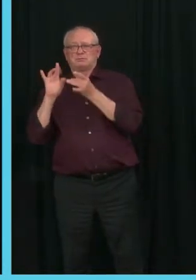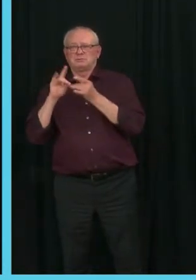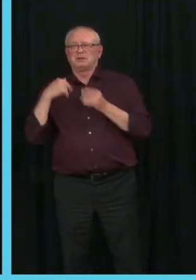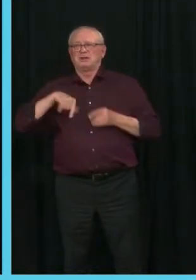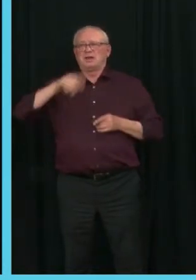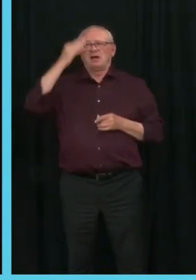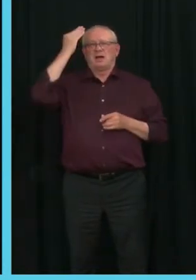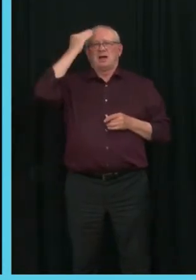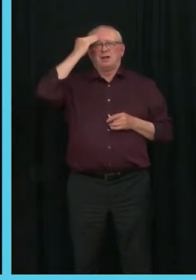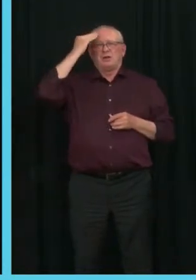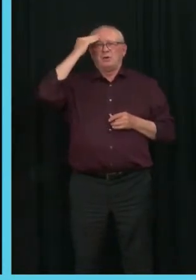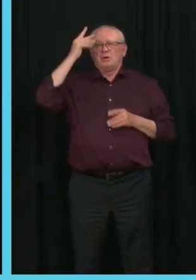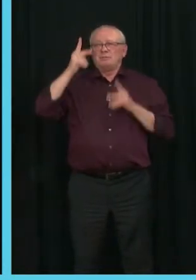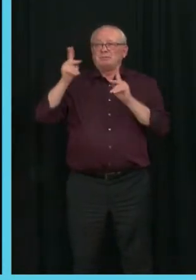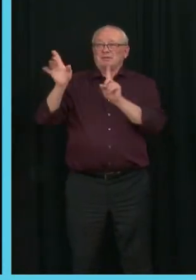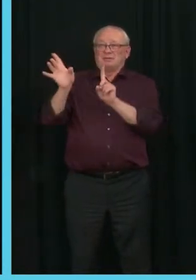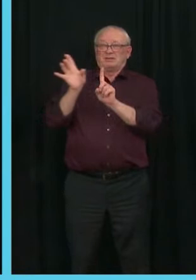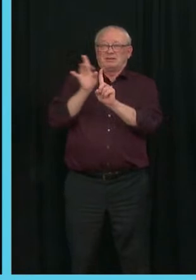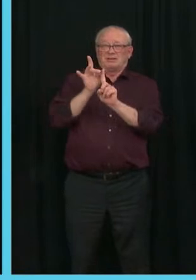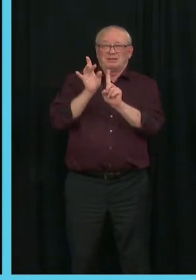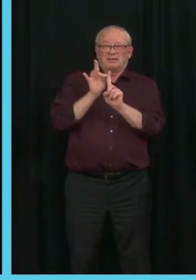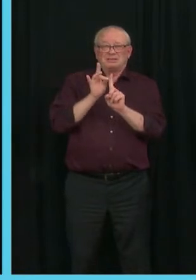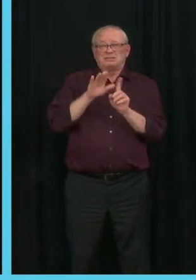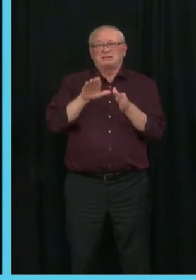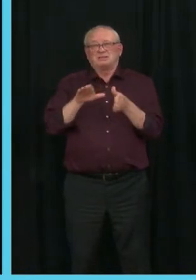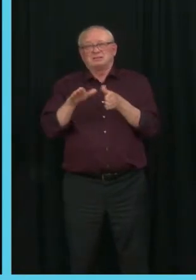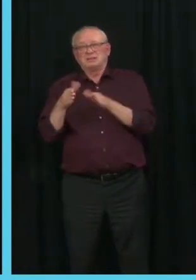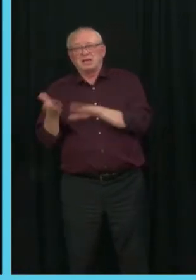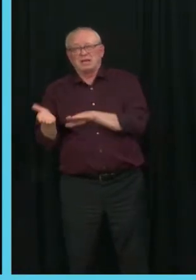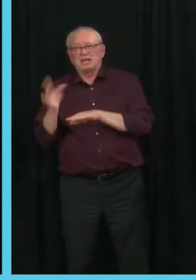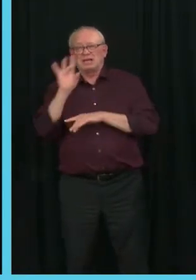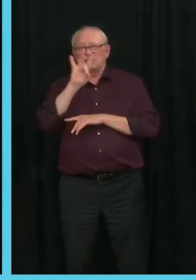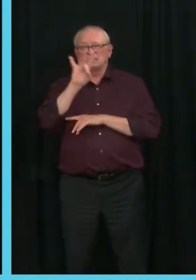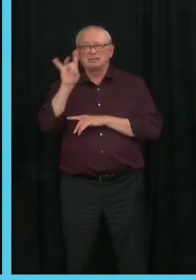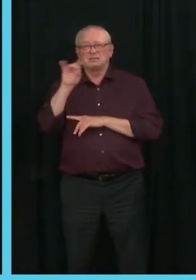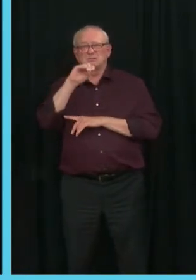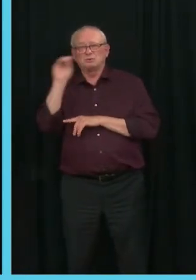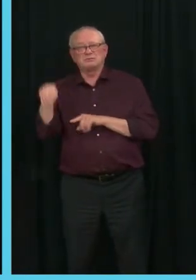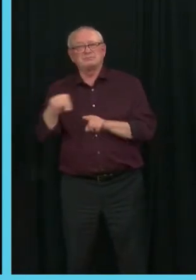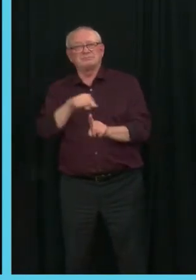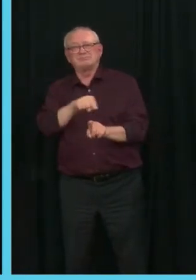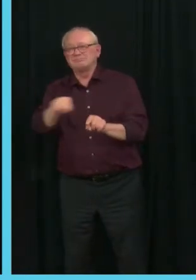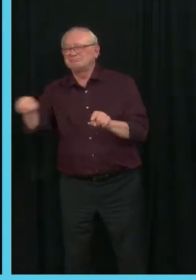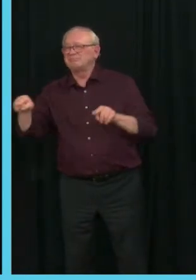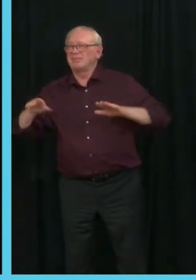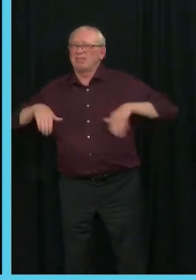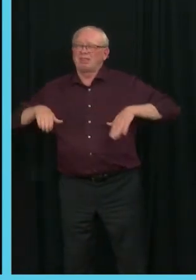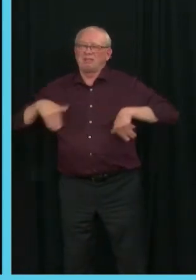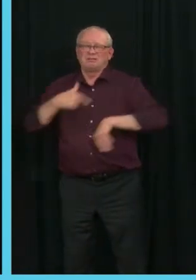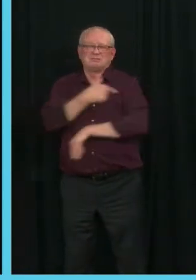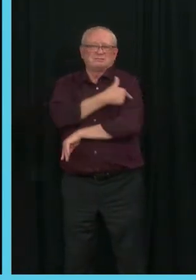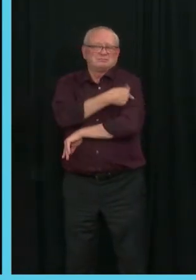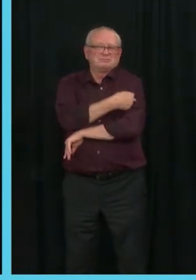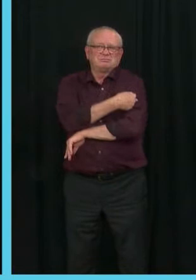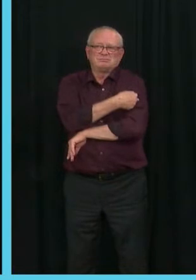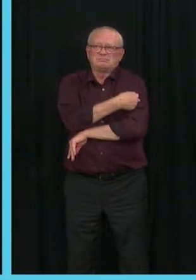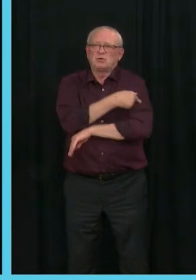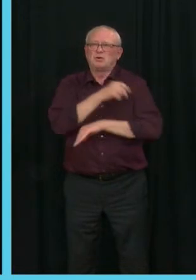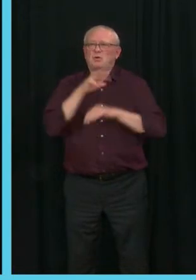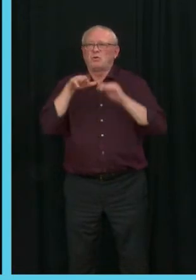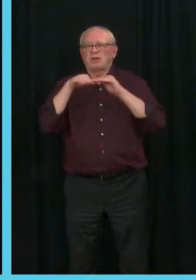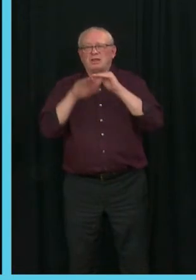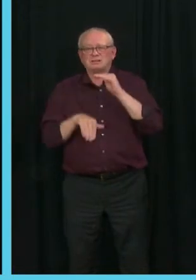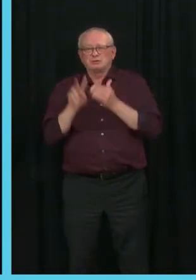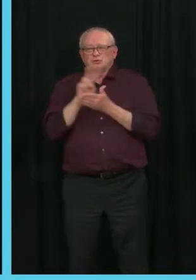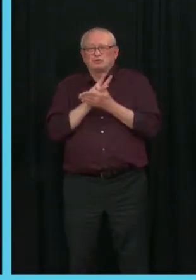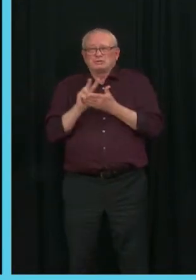88% of the COVID-19 deaths so far this year were either completely unimmunized or within 2 weeks of getting their first